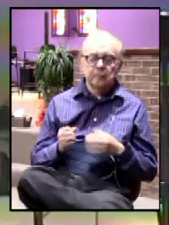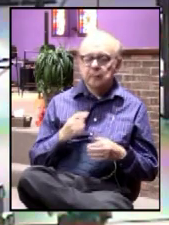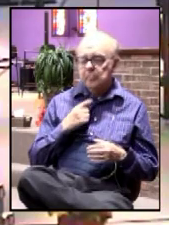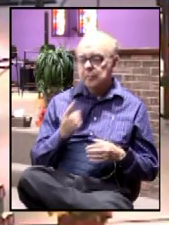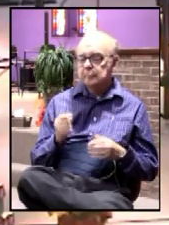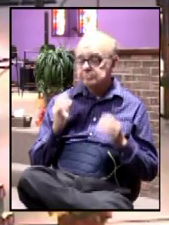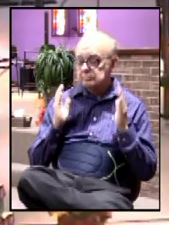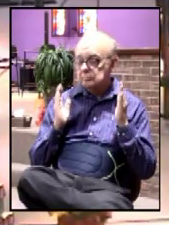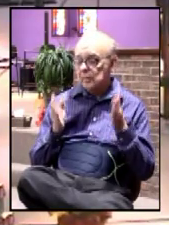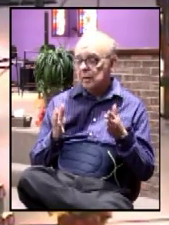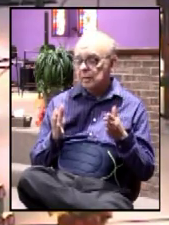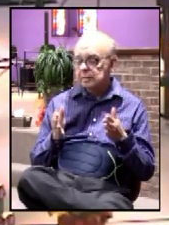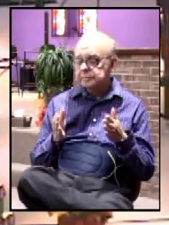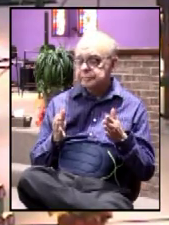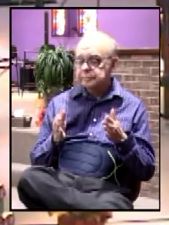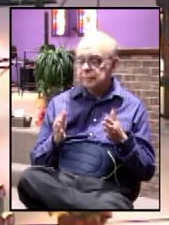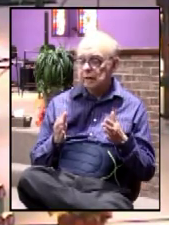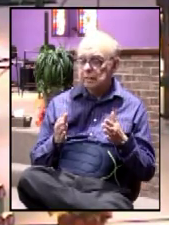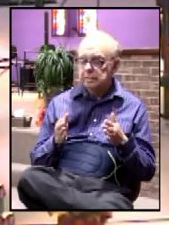He says, listen,